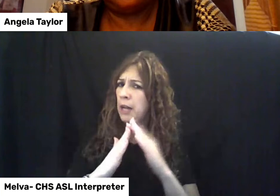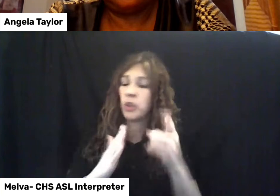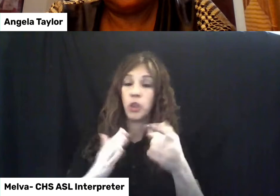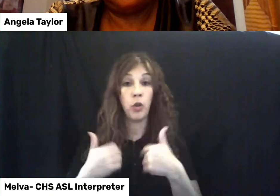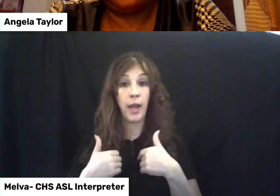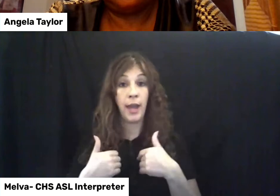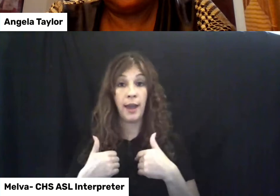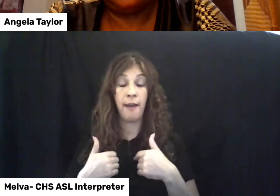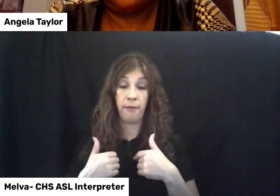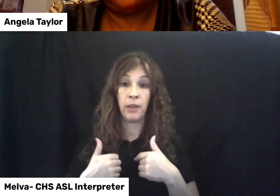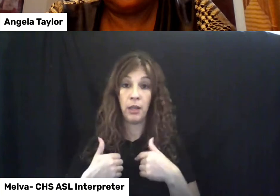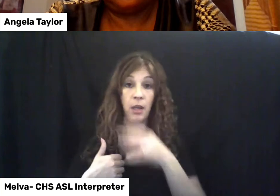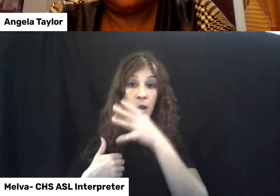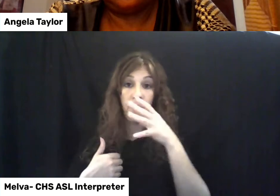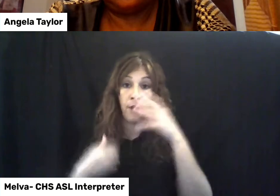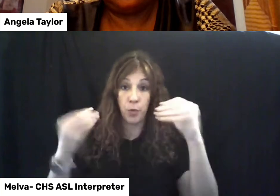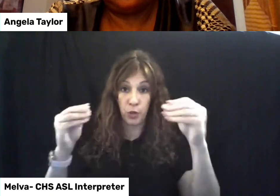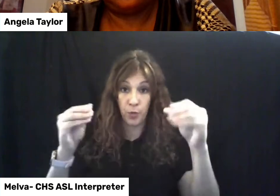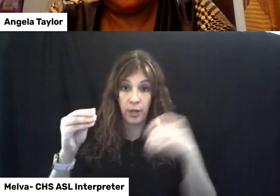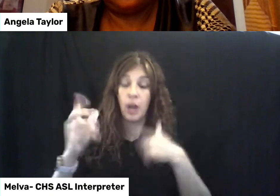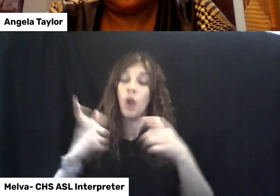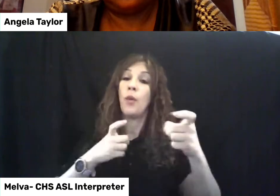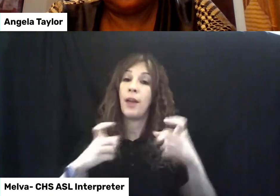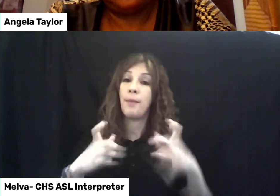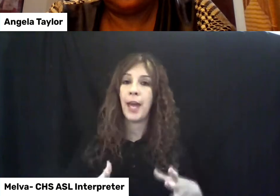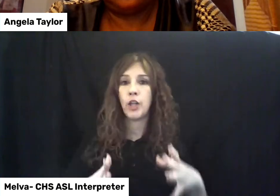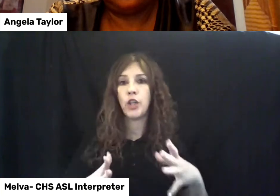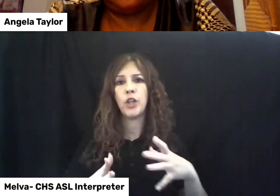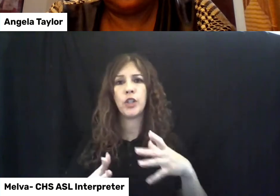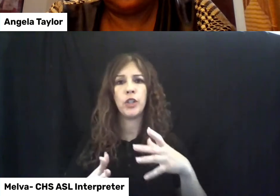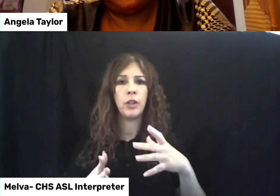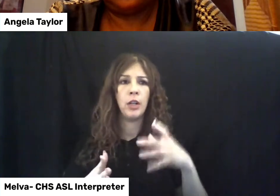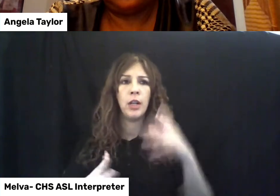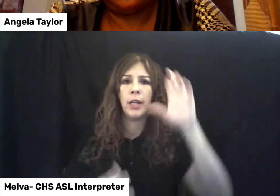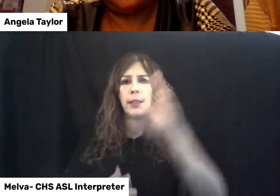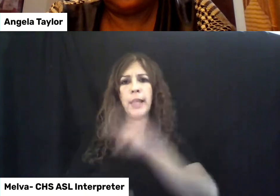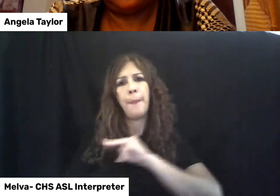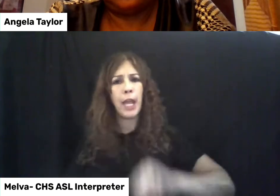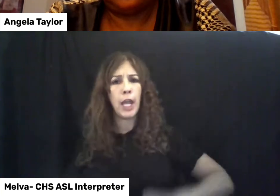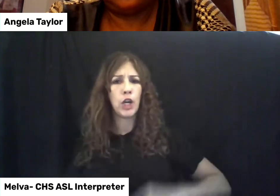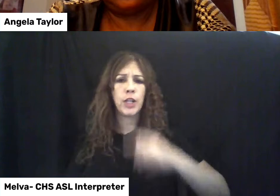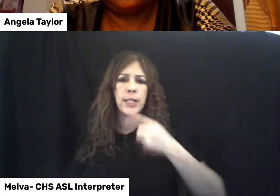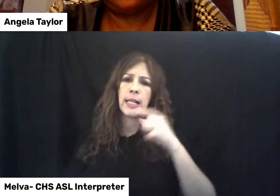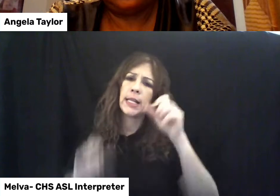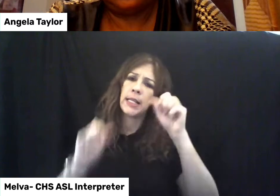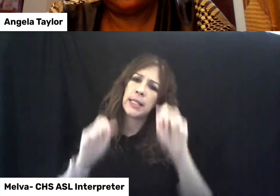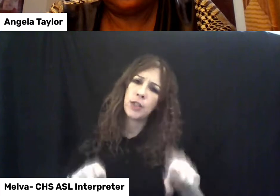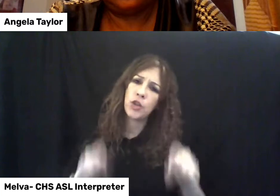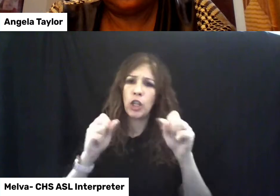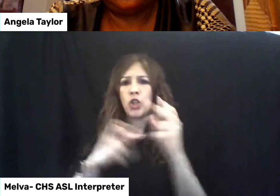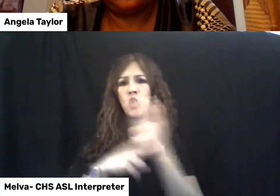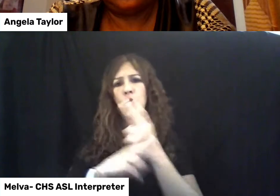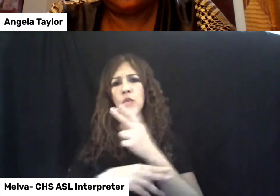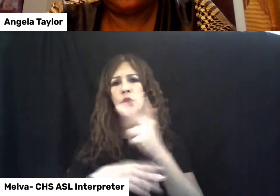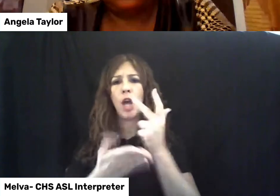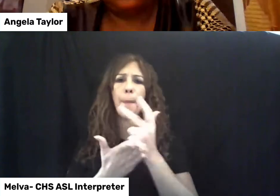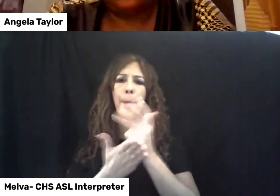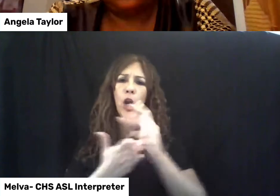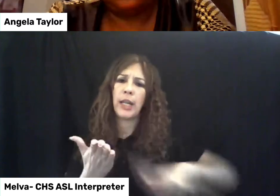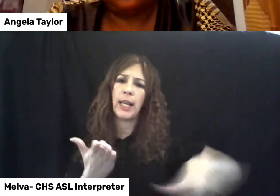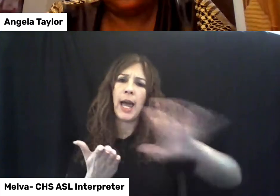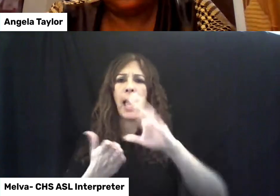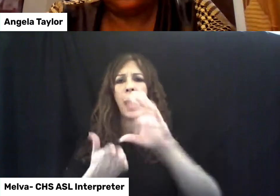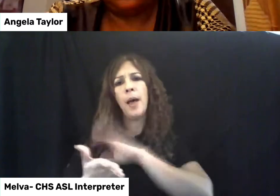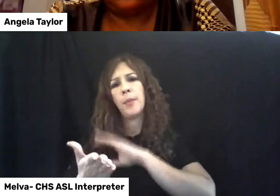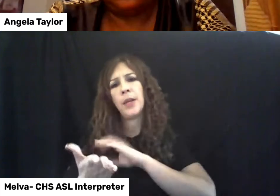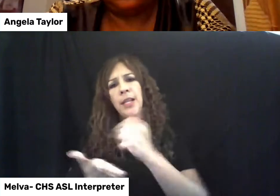the mayor gives you permission to use a parking lot, and, the police help you put up the barricades and things like that. But the